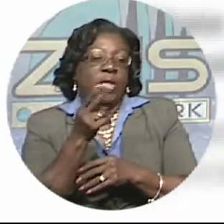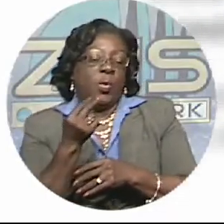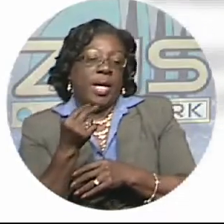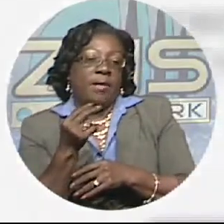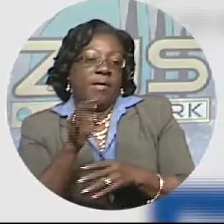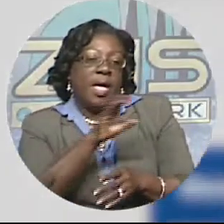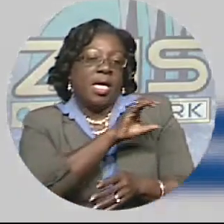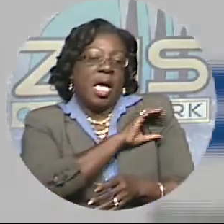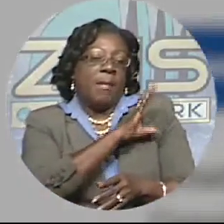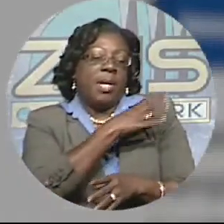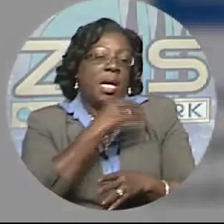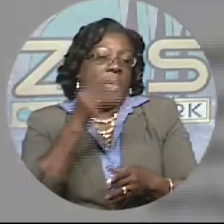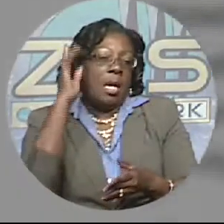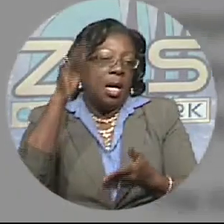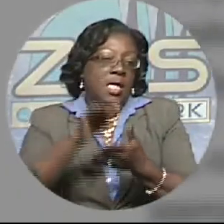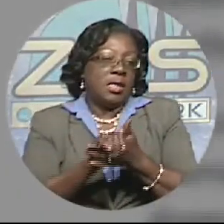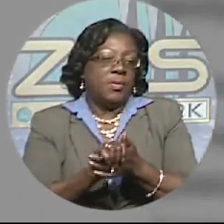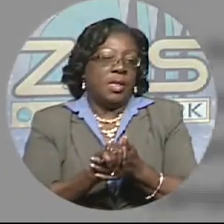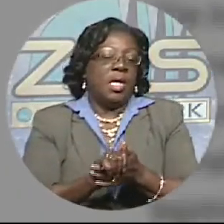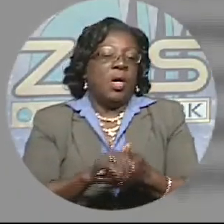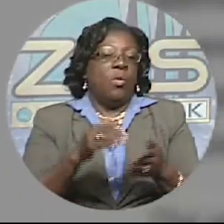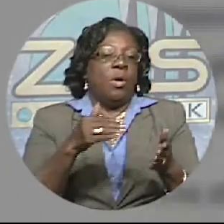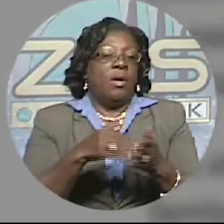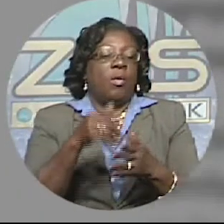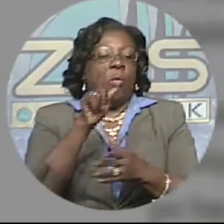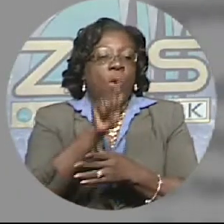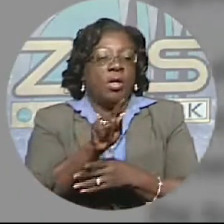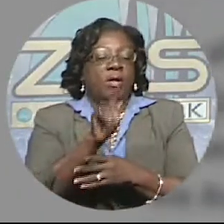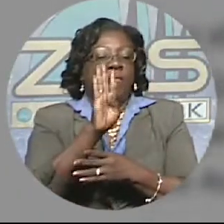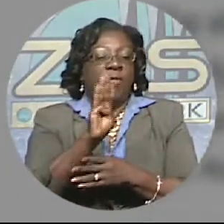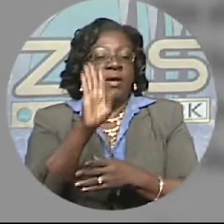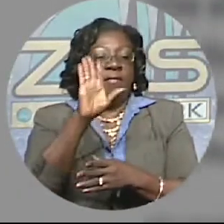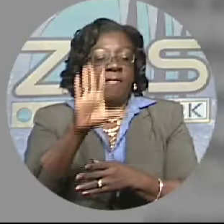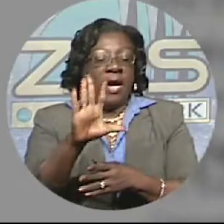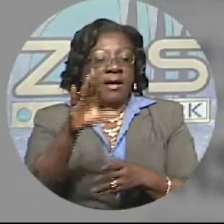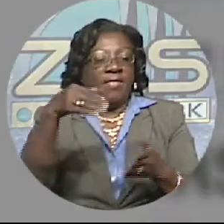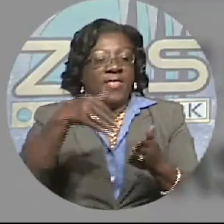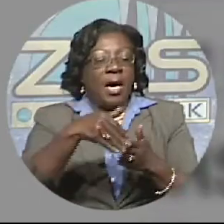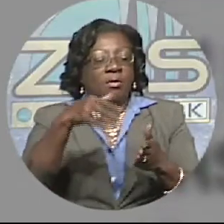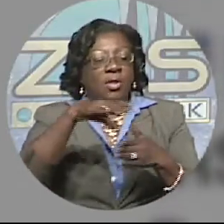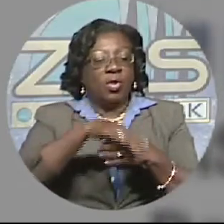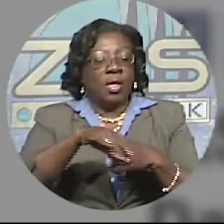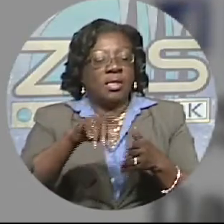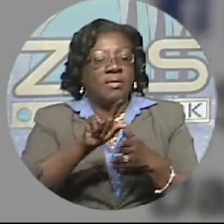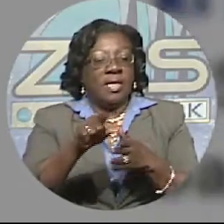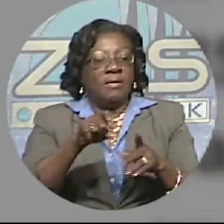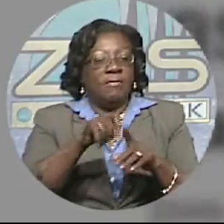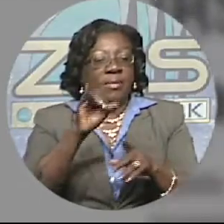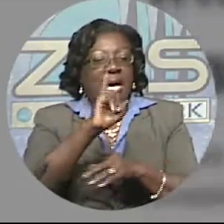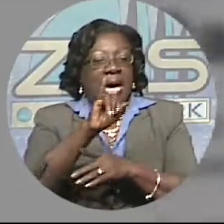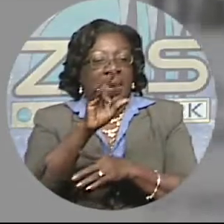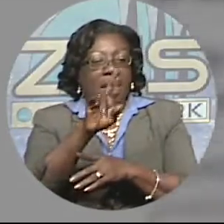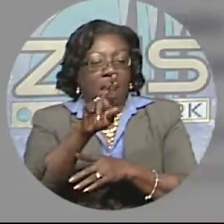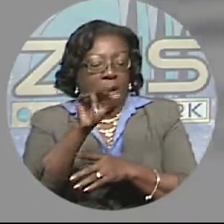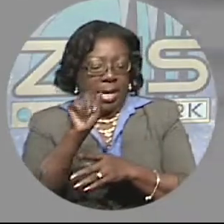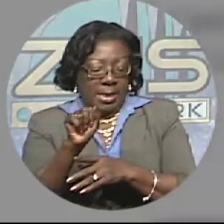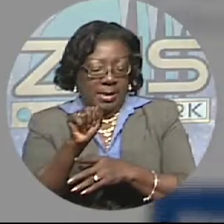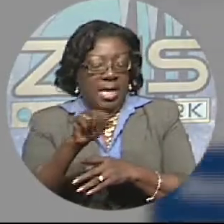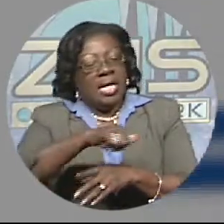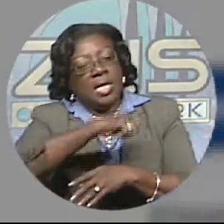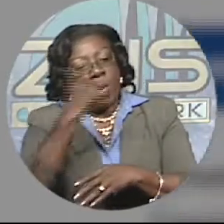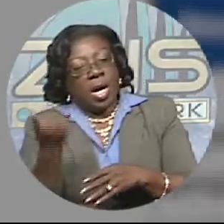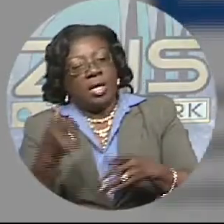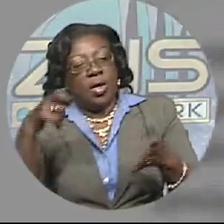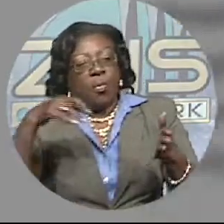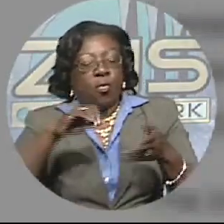Campbell and her husband were hit with $145,000 worth of liens from the IRS. The Miami Herald reports other allegations against